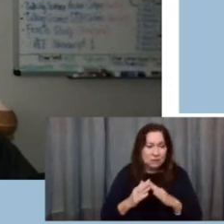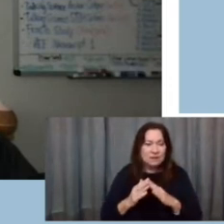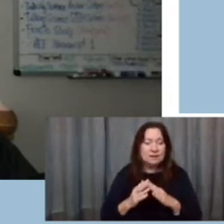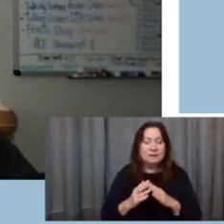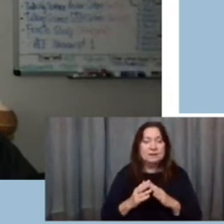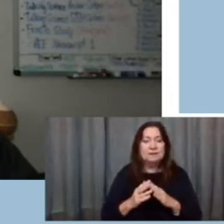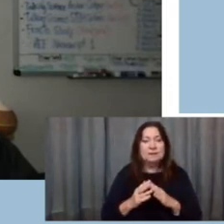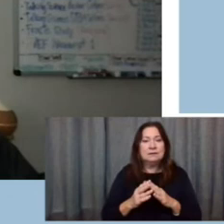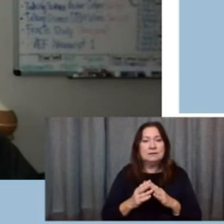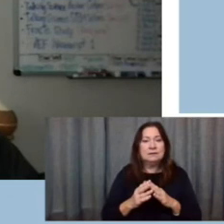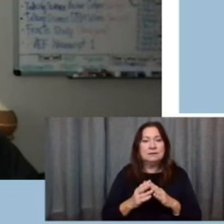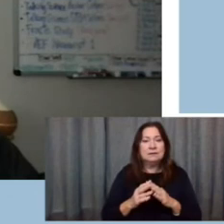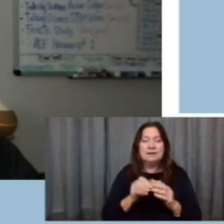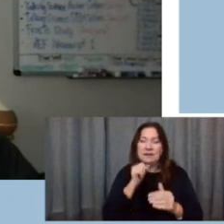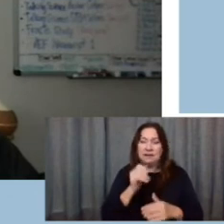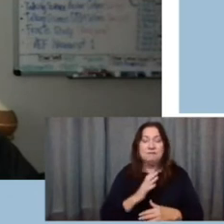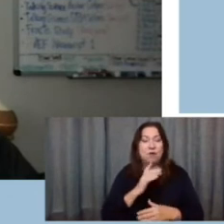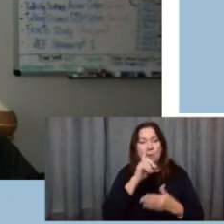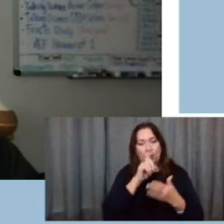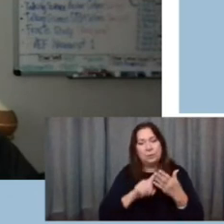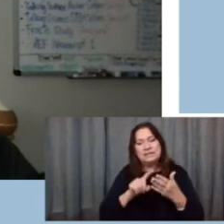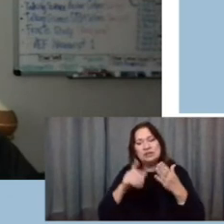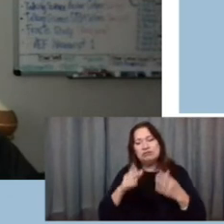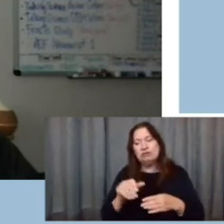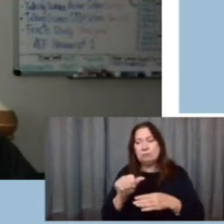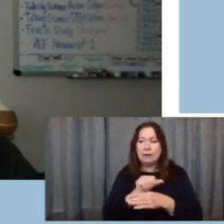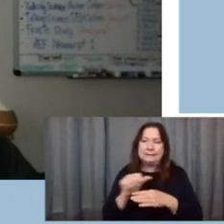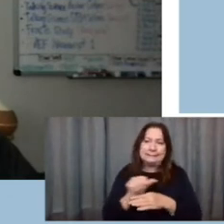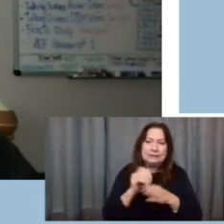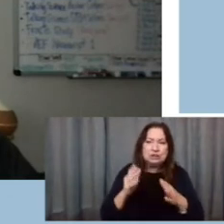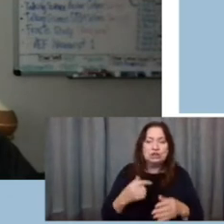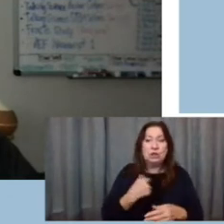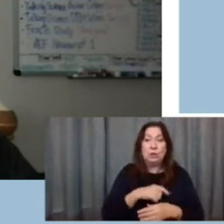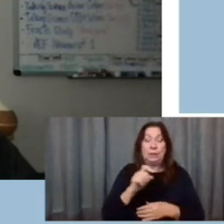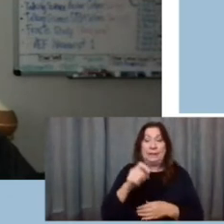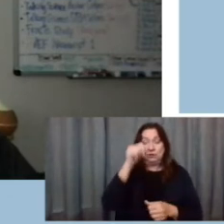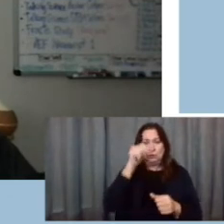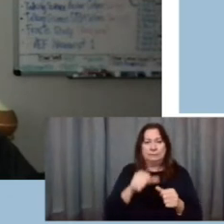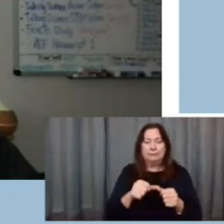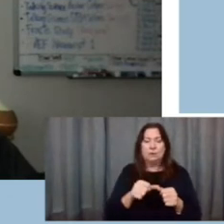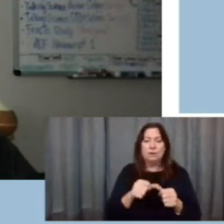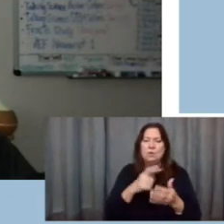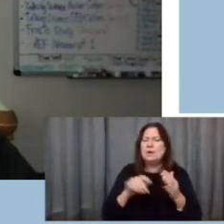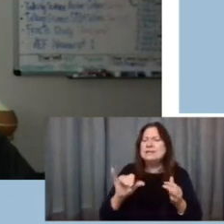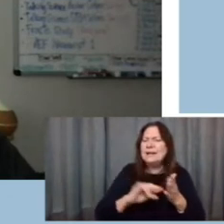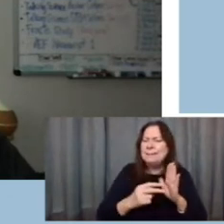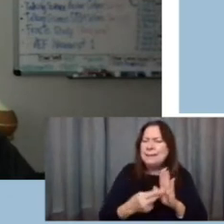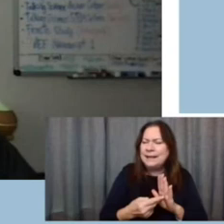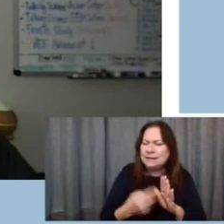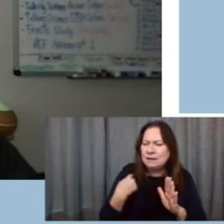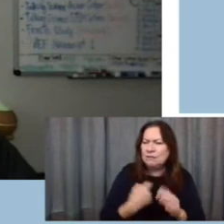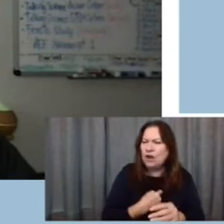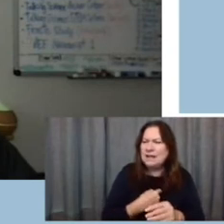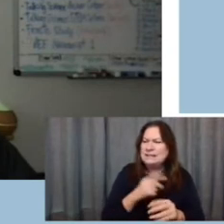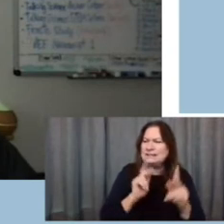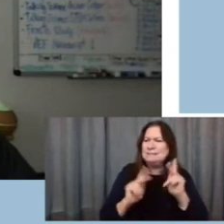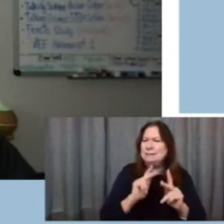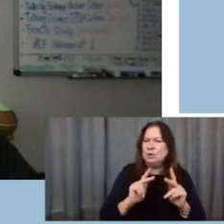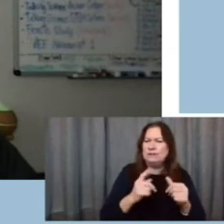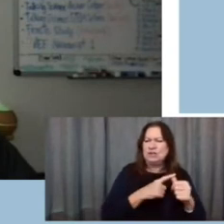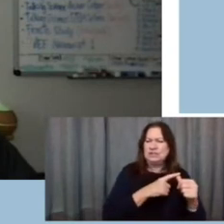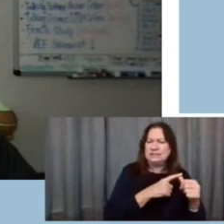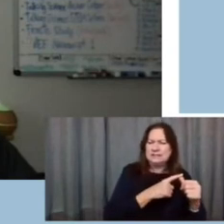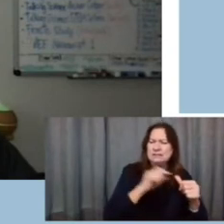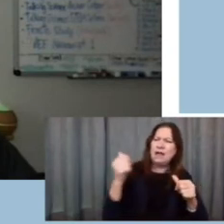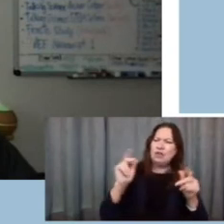of informal learning researchers and practitioners, we need to keep in mind. What does that mean for us to put people first, to put others